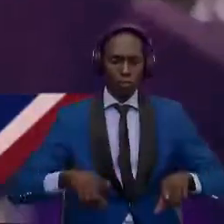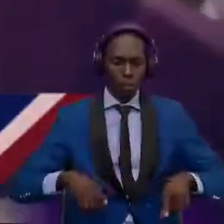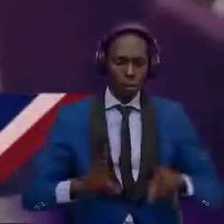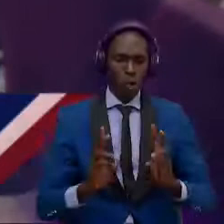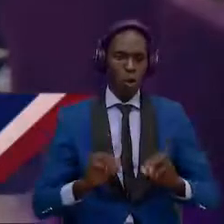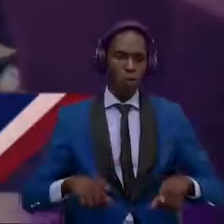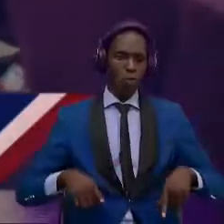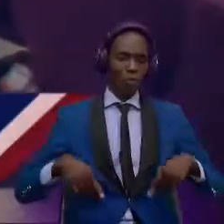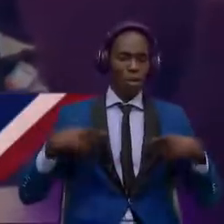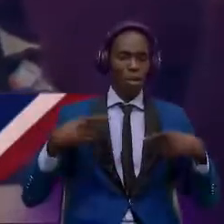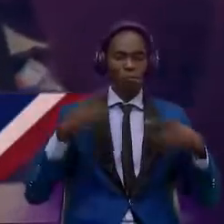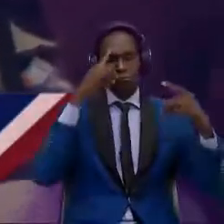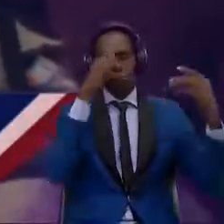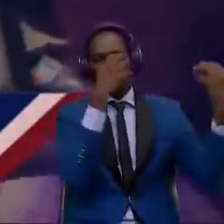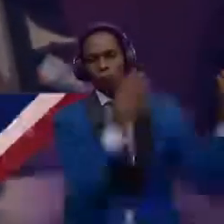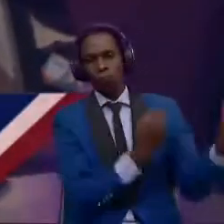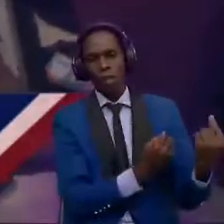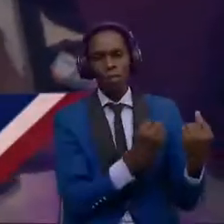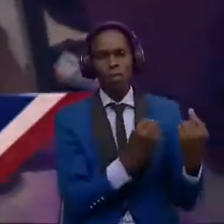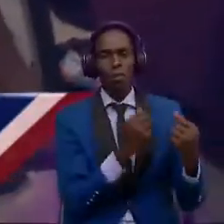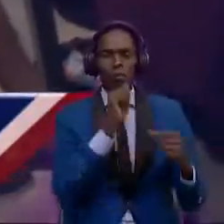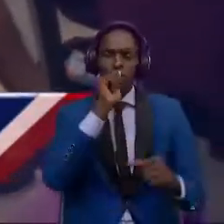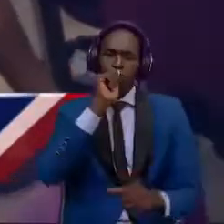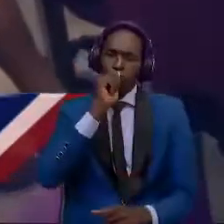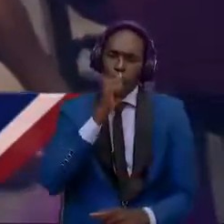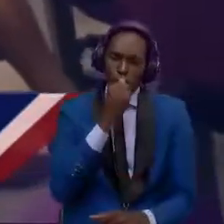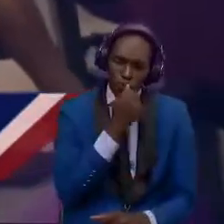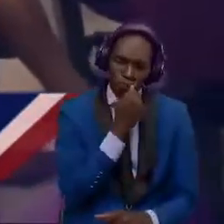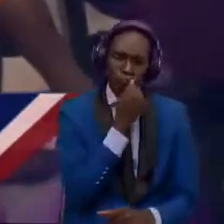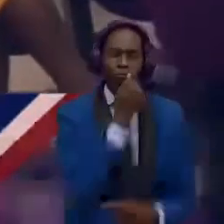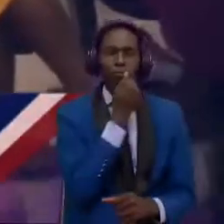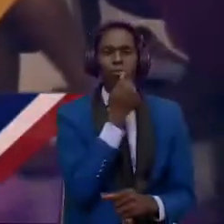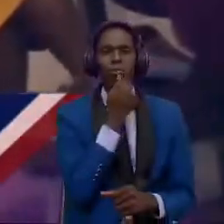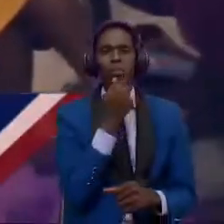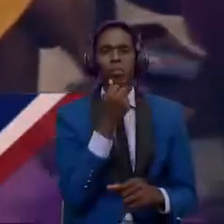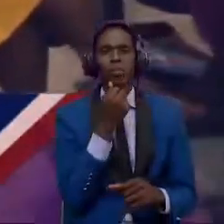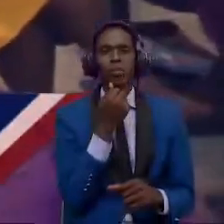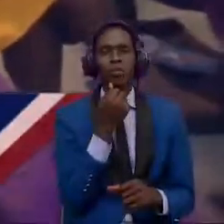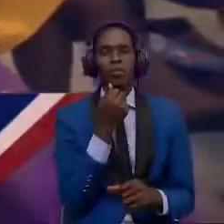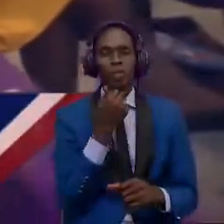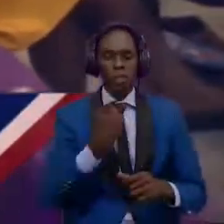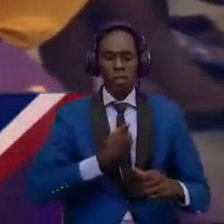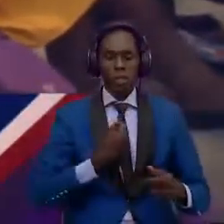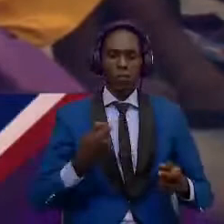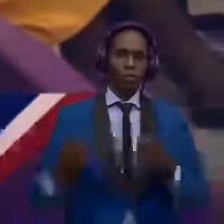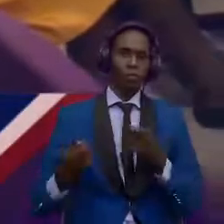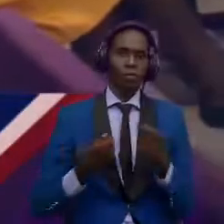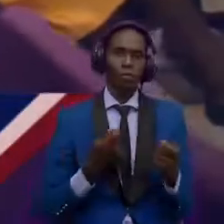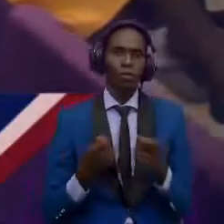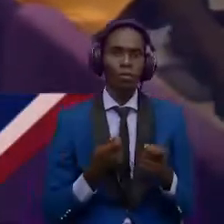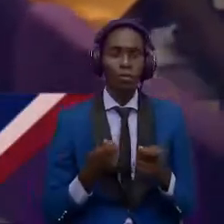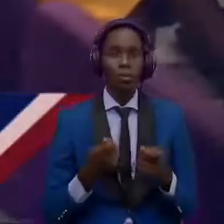faith, long-suffering, charity, patience. Purpose